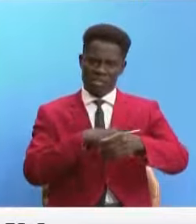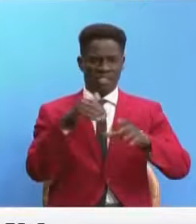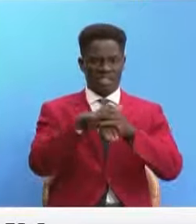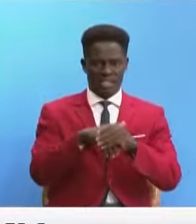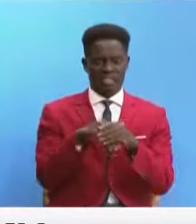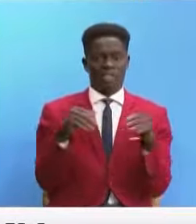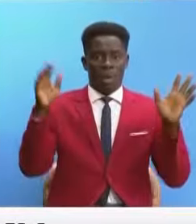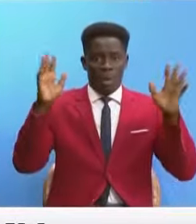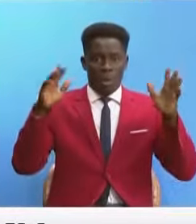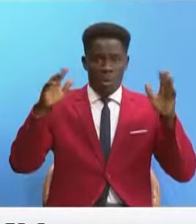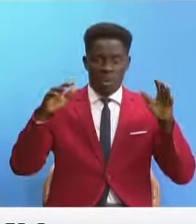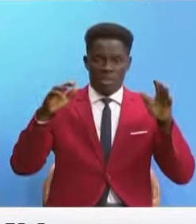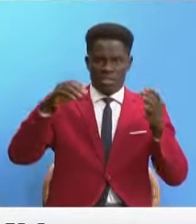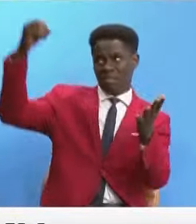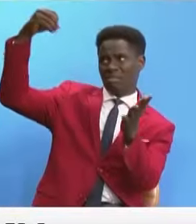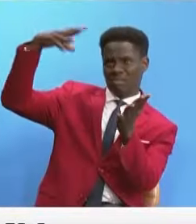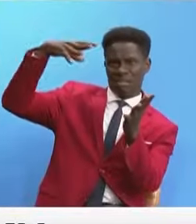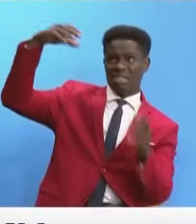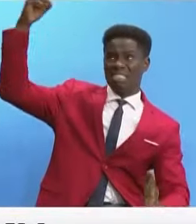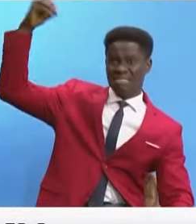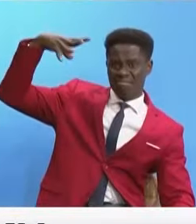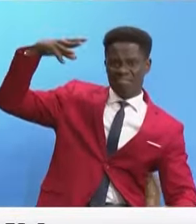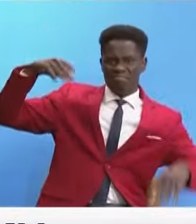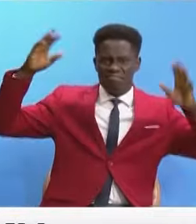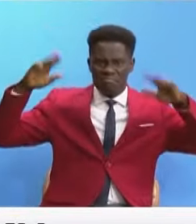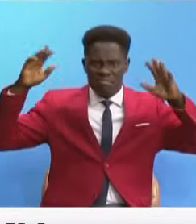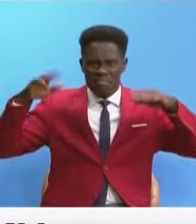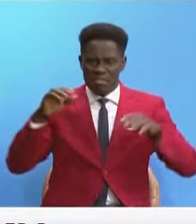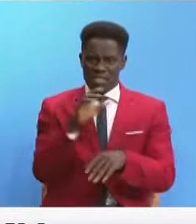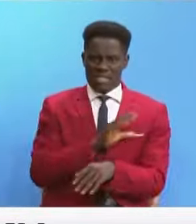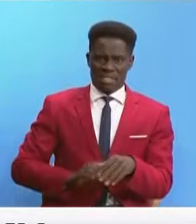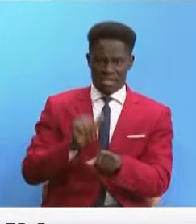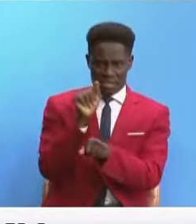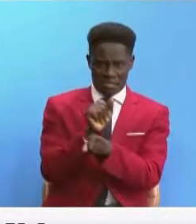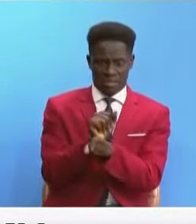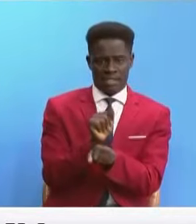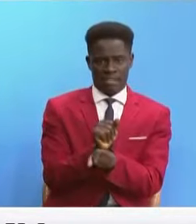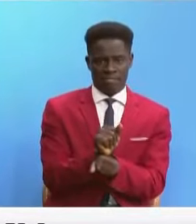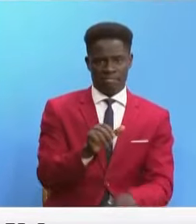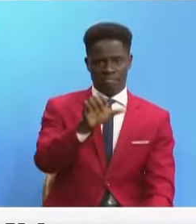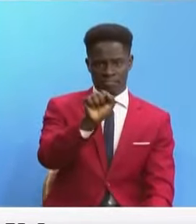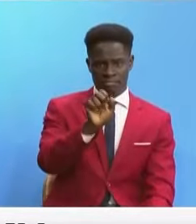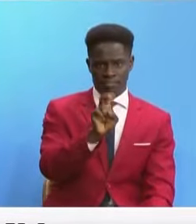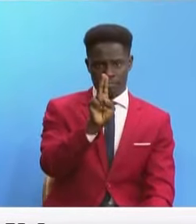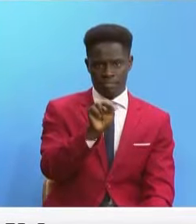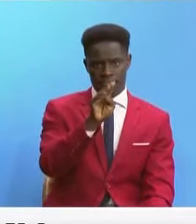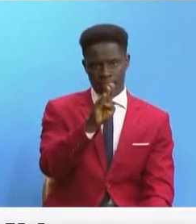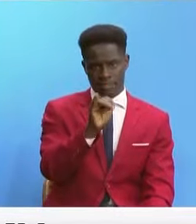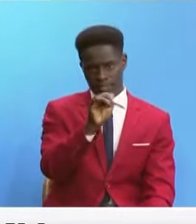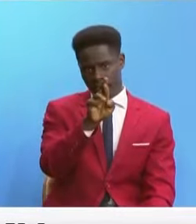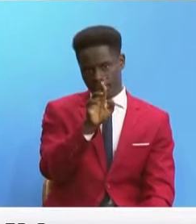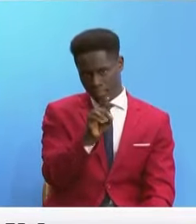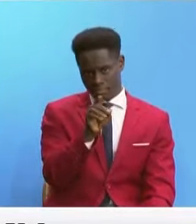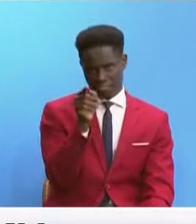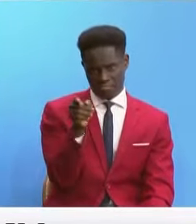Kawambwa, Lwapula Province. I'm fairly informed that Finri